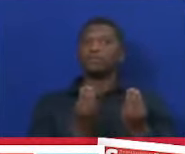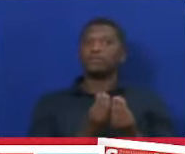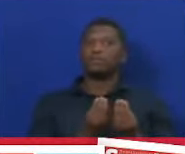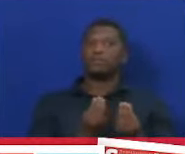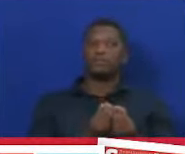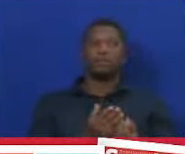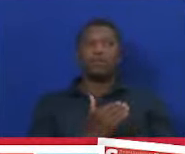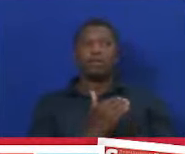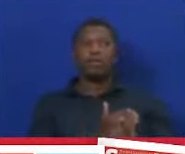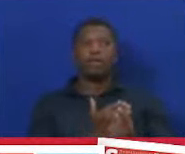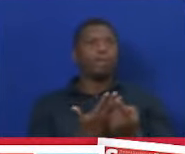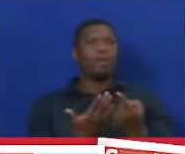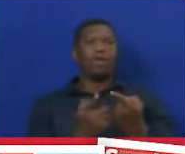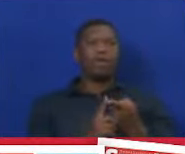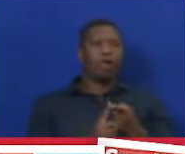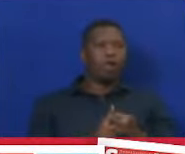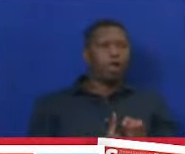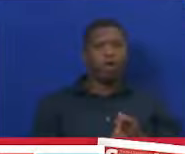with the